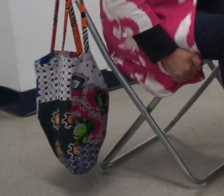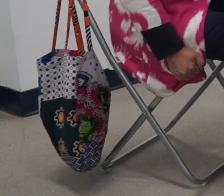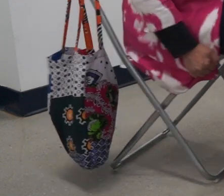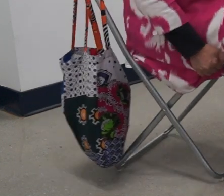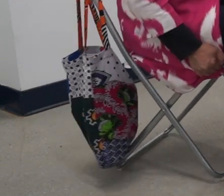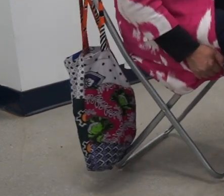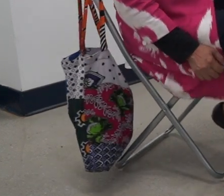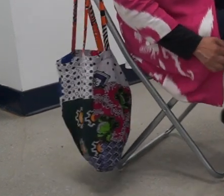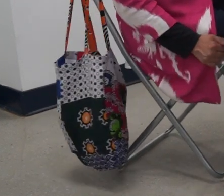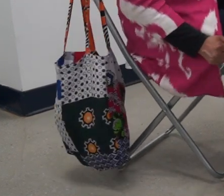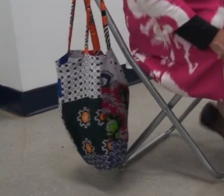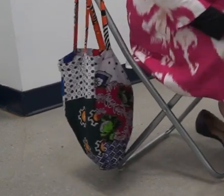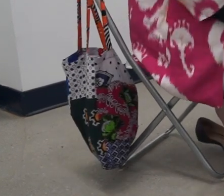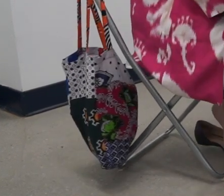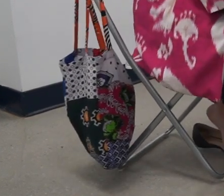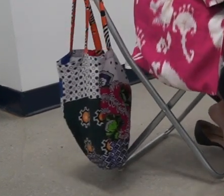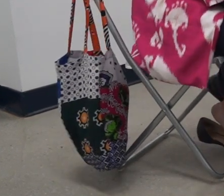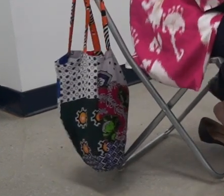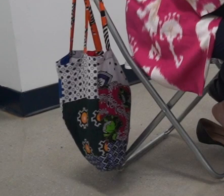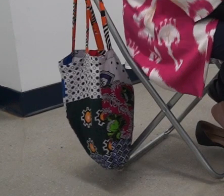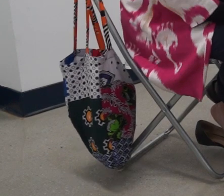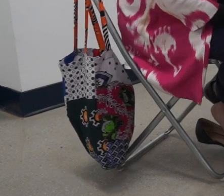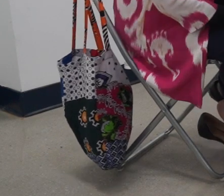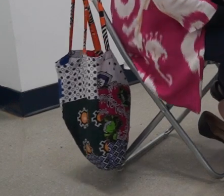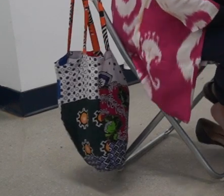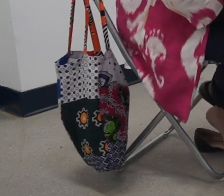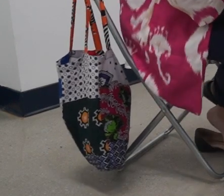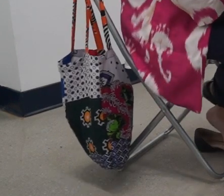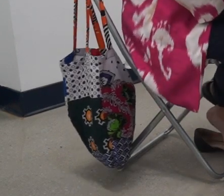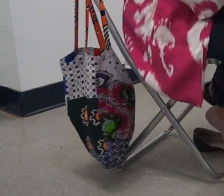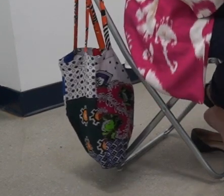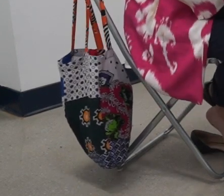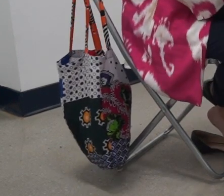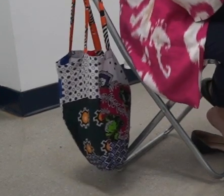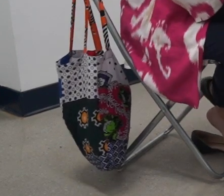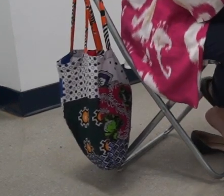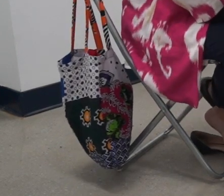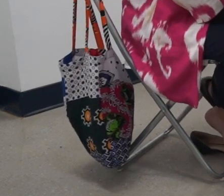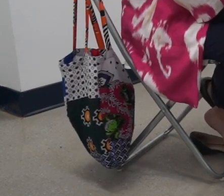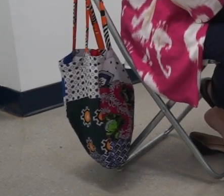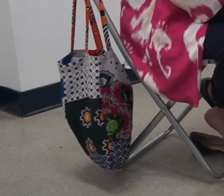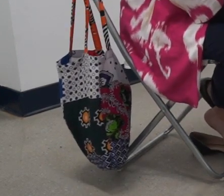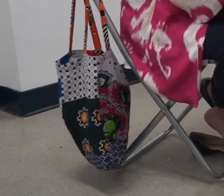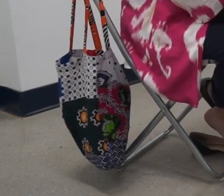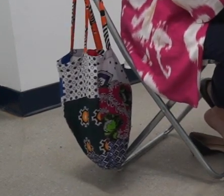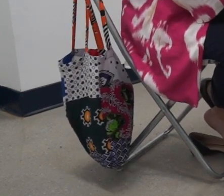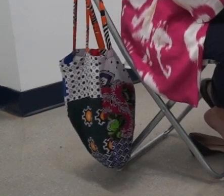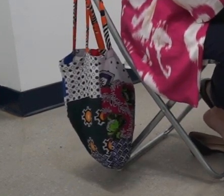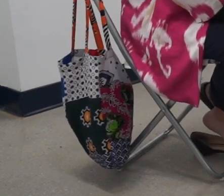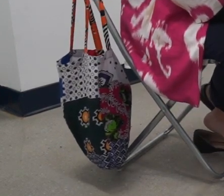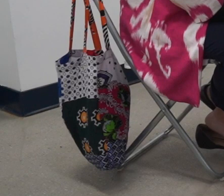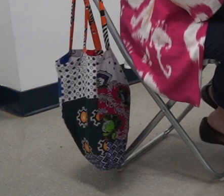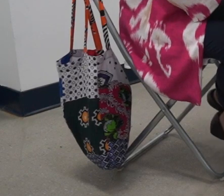discussion between Cathi and Deepa, and then we'll kind of open it up for Q&A. And then after that, Deepa's going to lead us through a sort